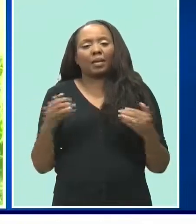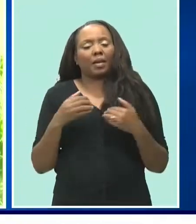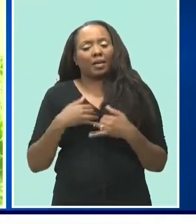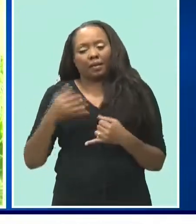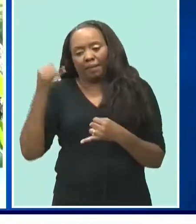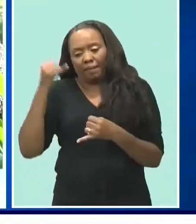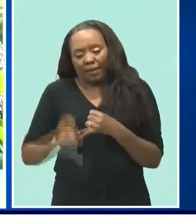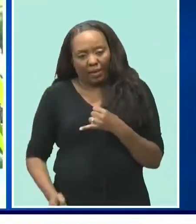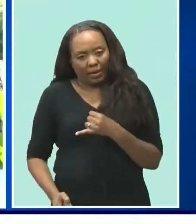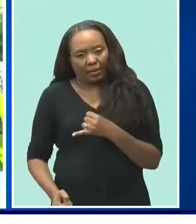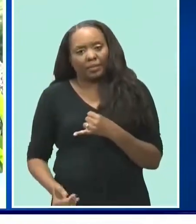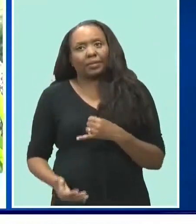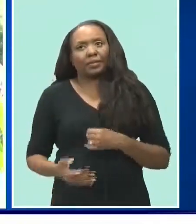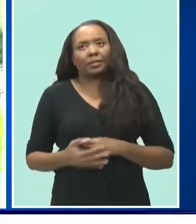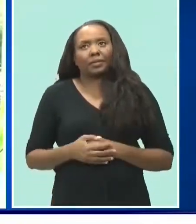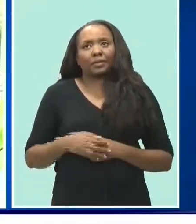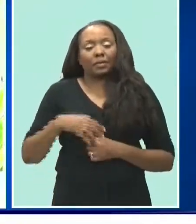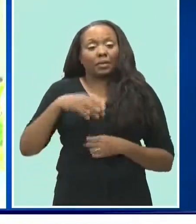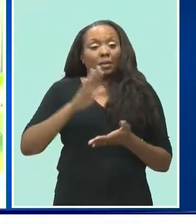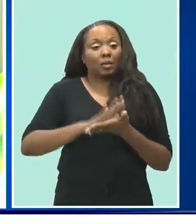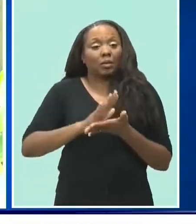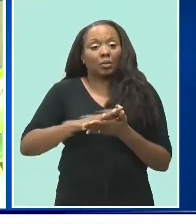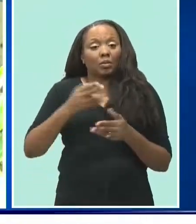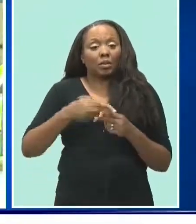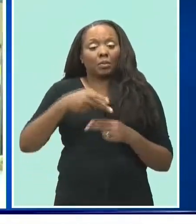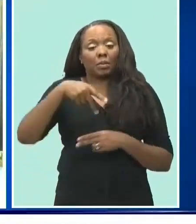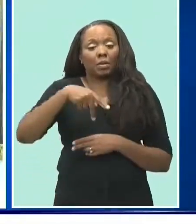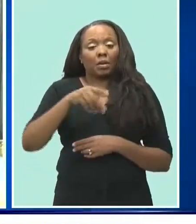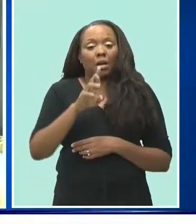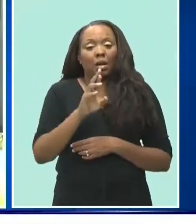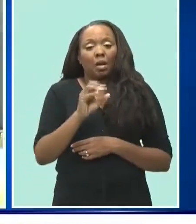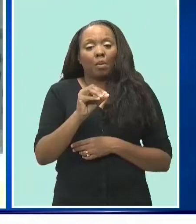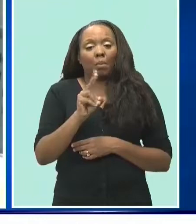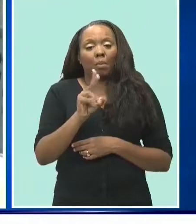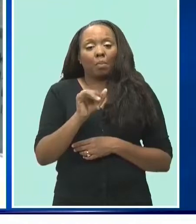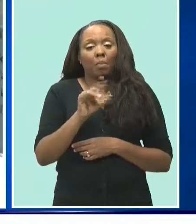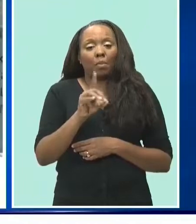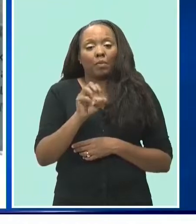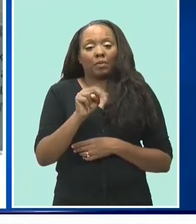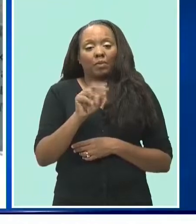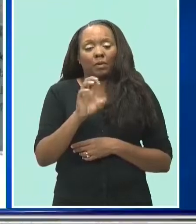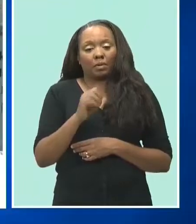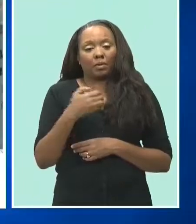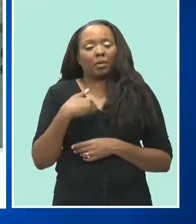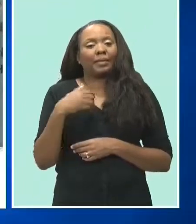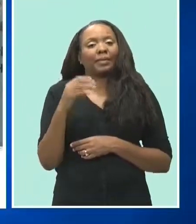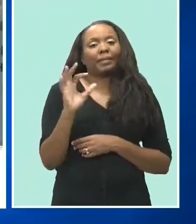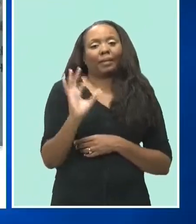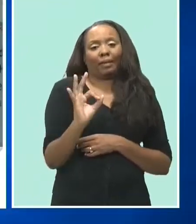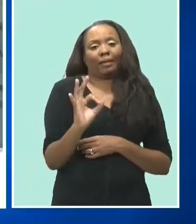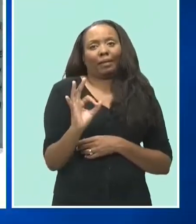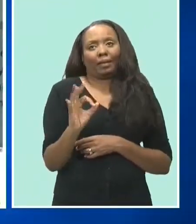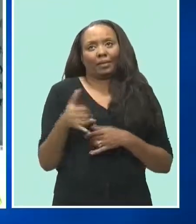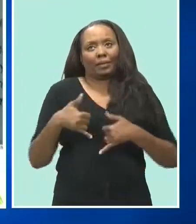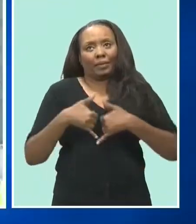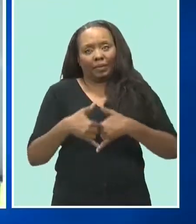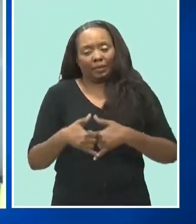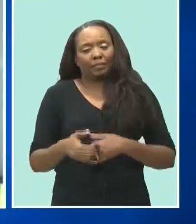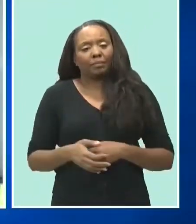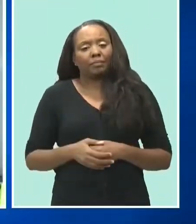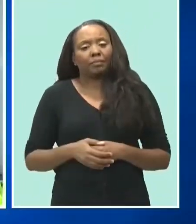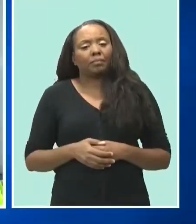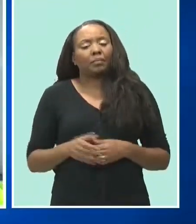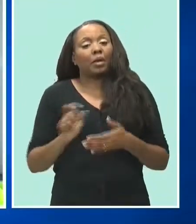cohort of 4. Providence Secondary School caught 9 of the 12 prizes across the junior and senior levels. Writing on the theme of a